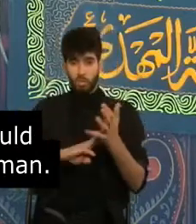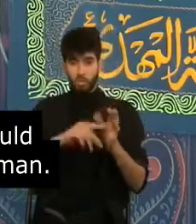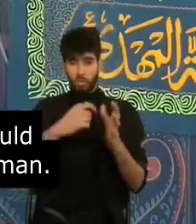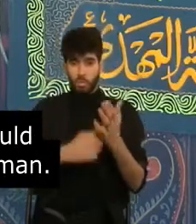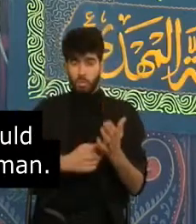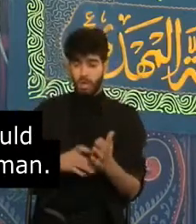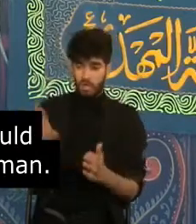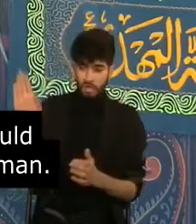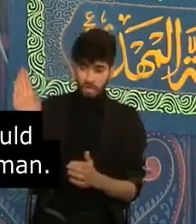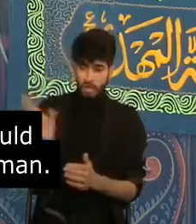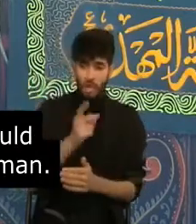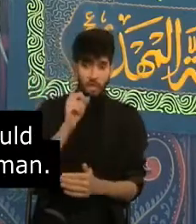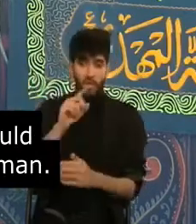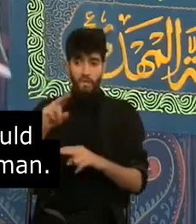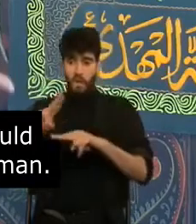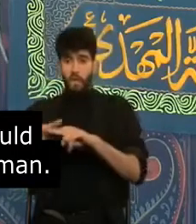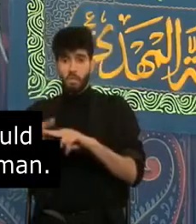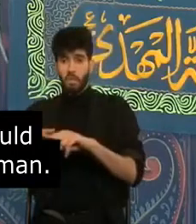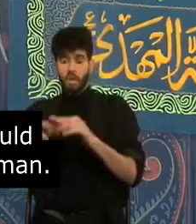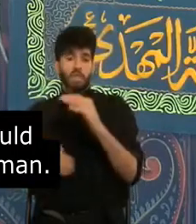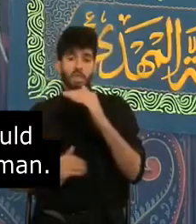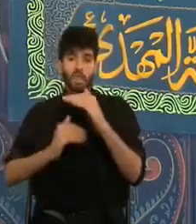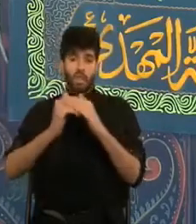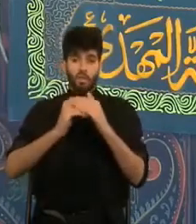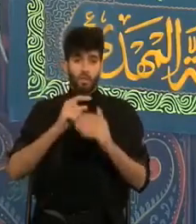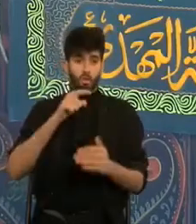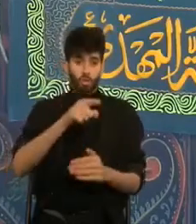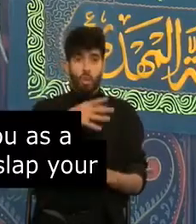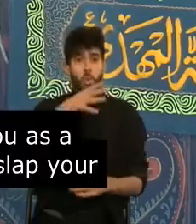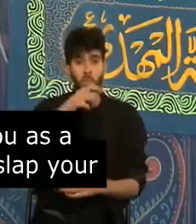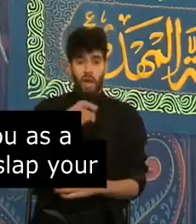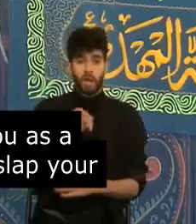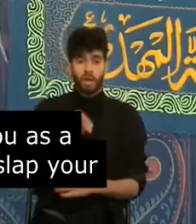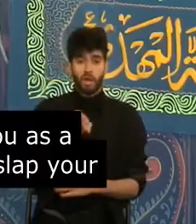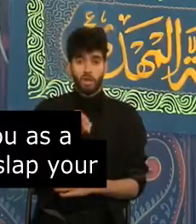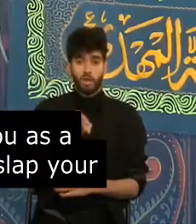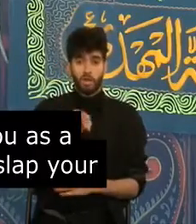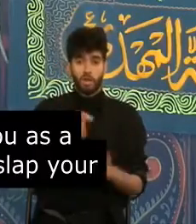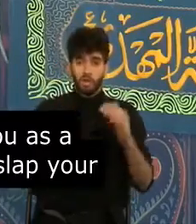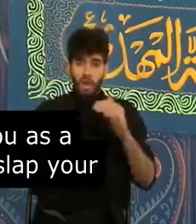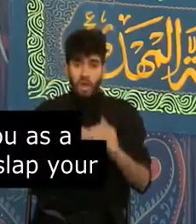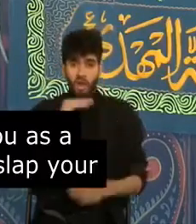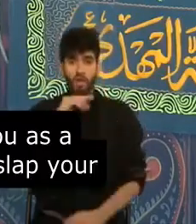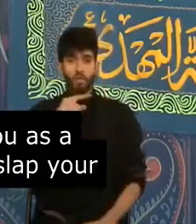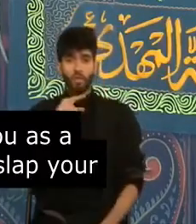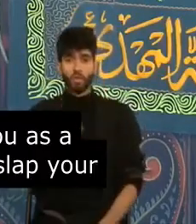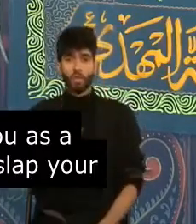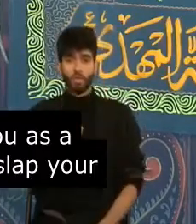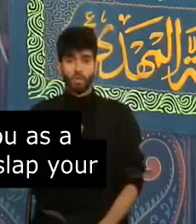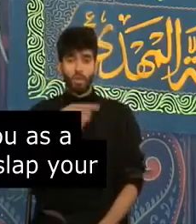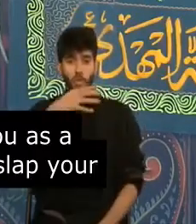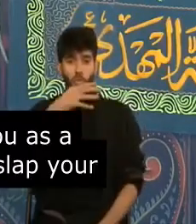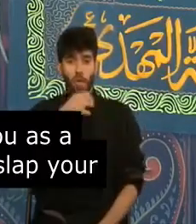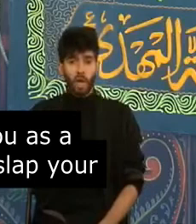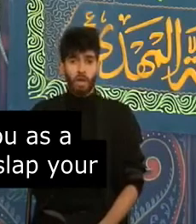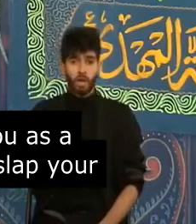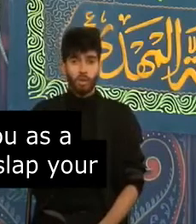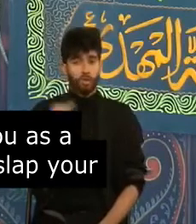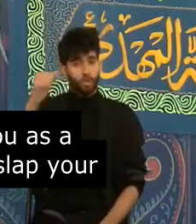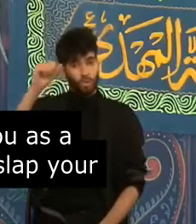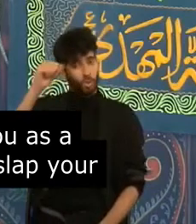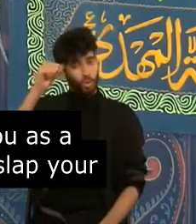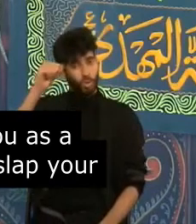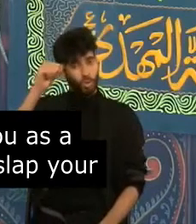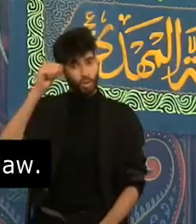salam, it should be sufficient for you as a man. It should be sufficient for you as a man that you will